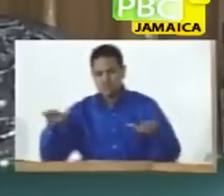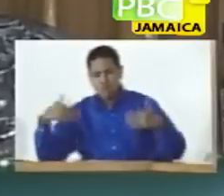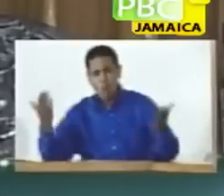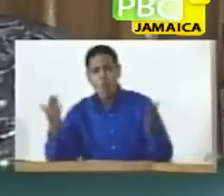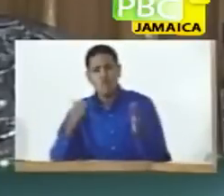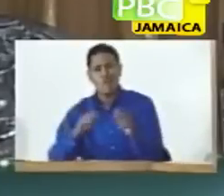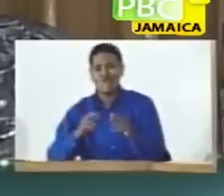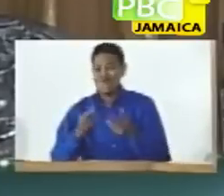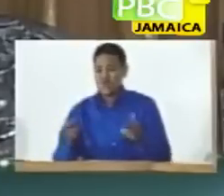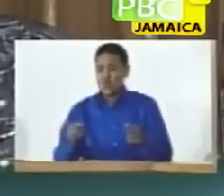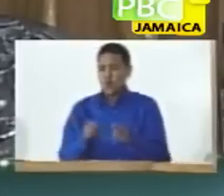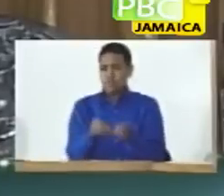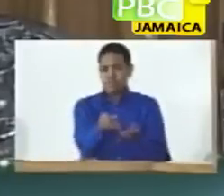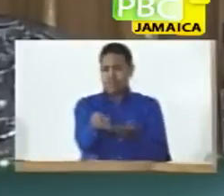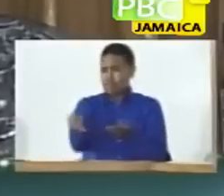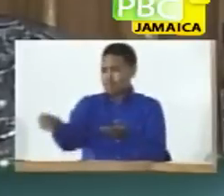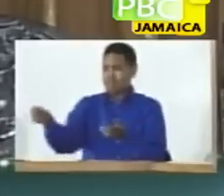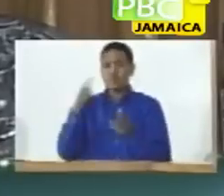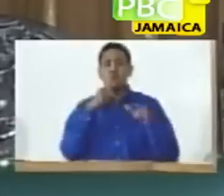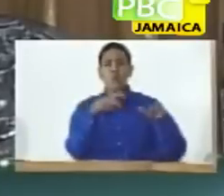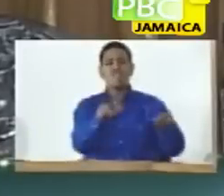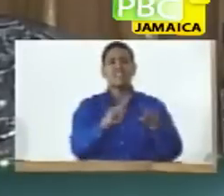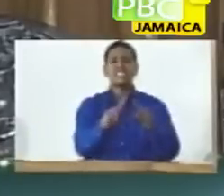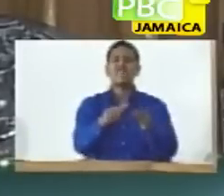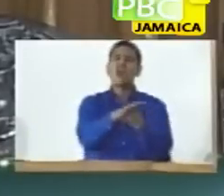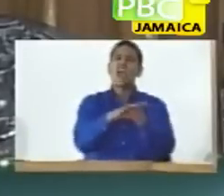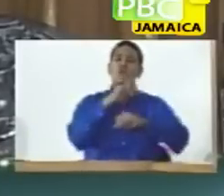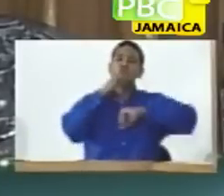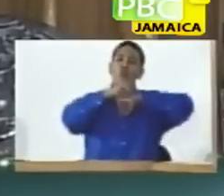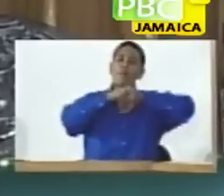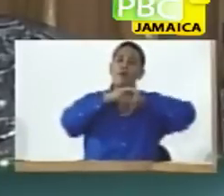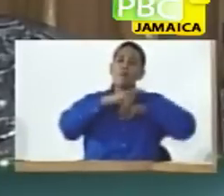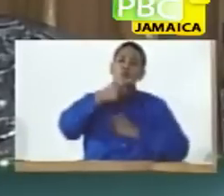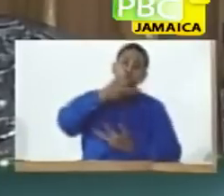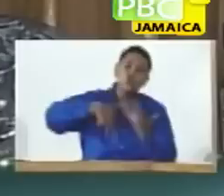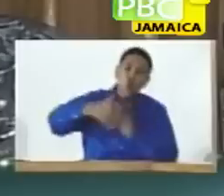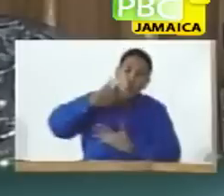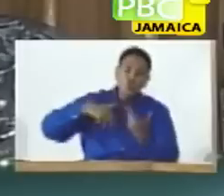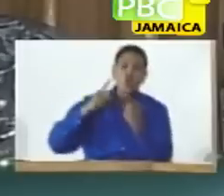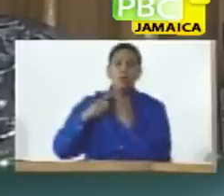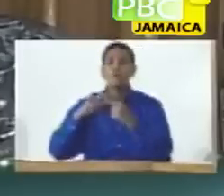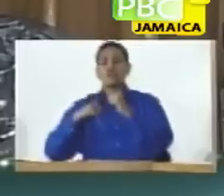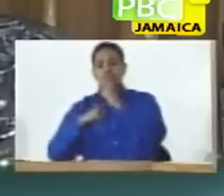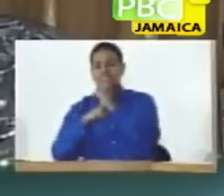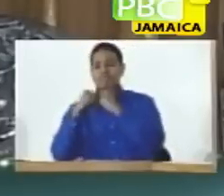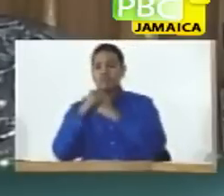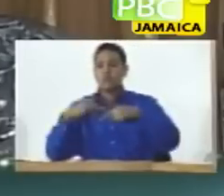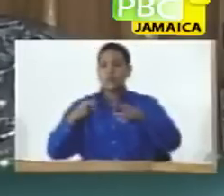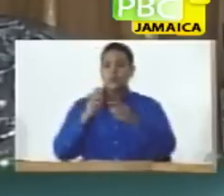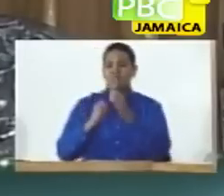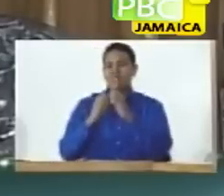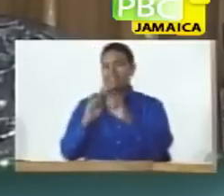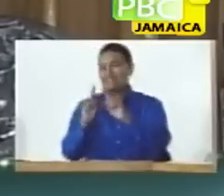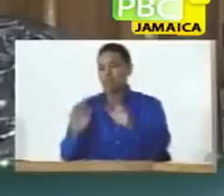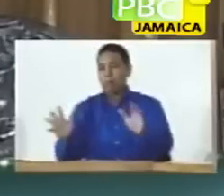resources to invest in areas that will promote social and infrastructural development.